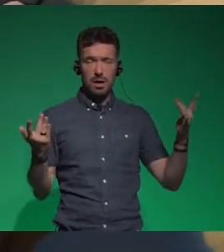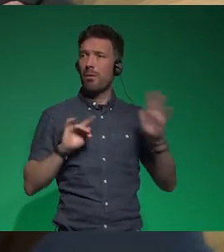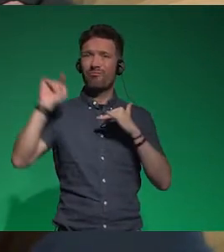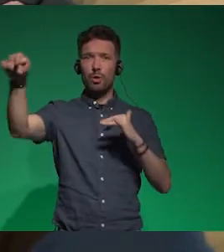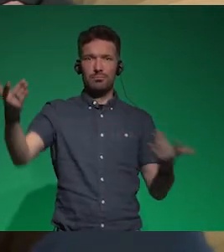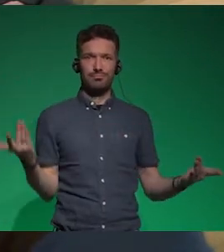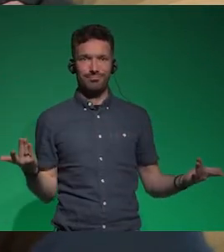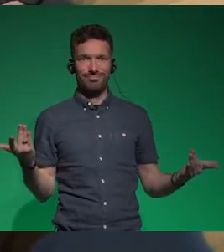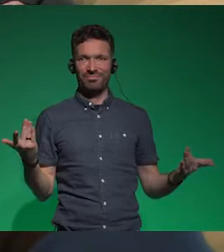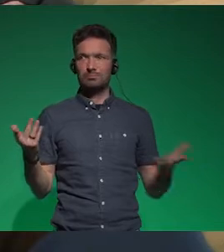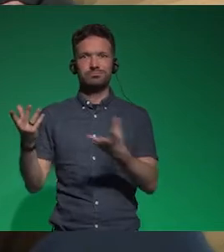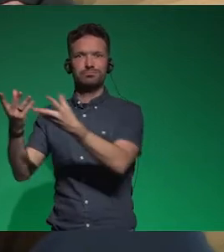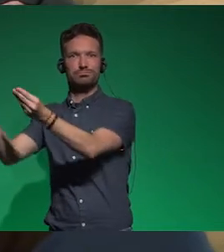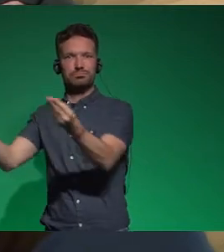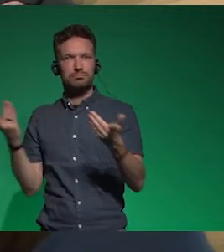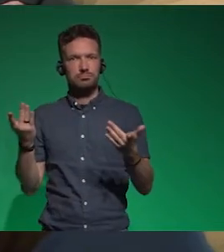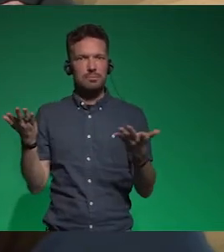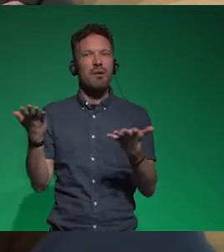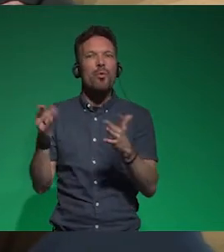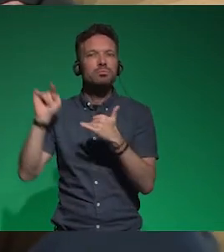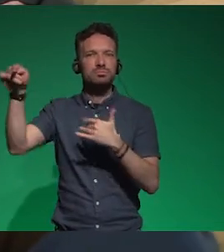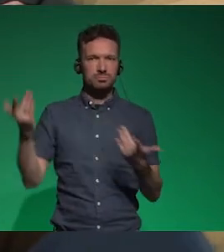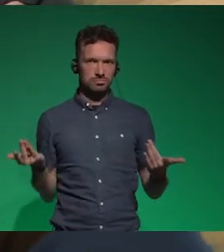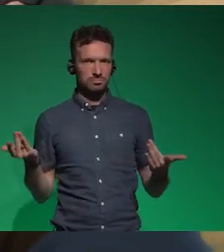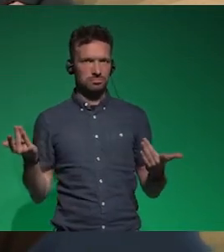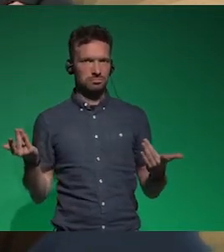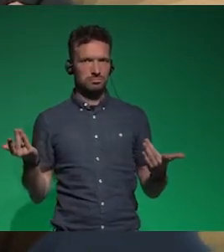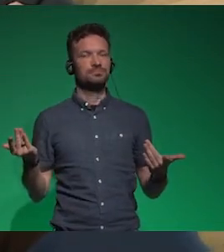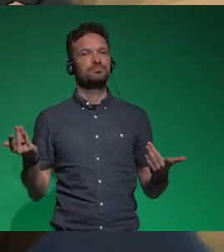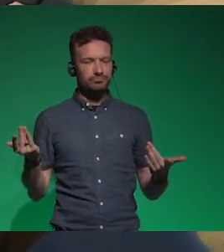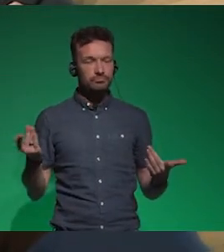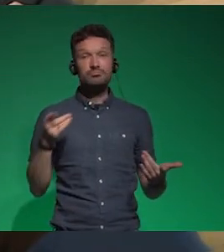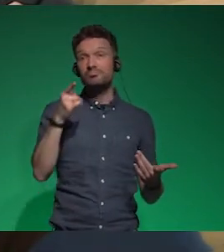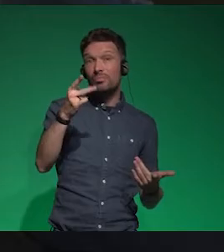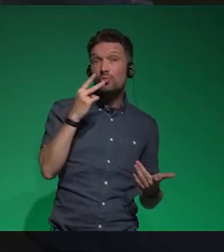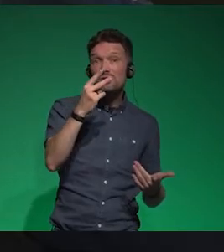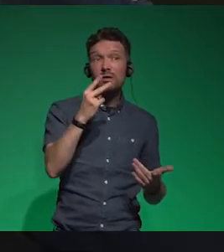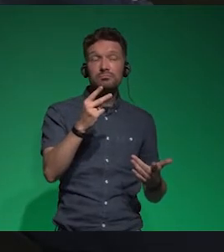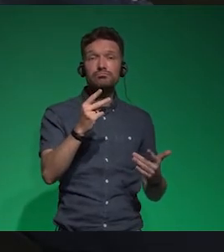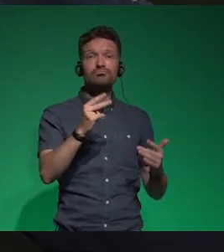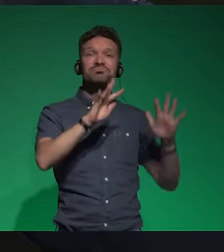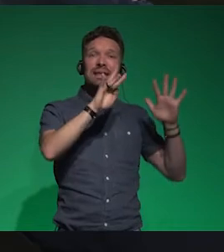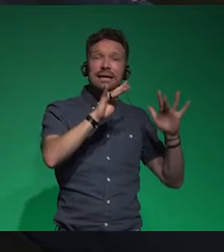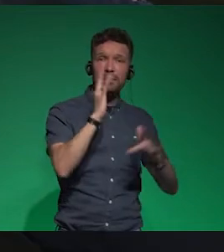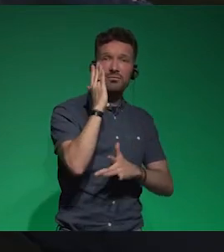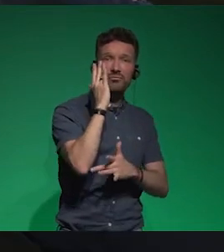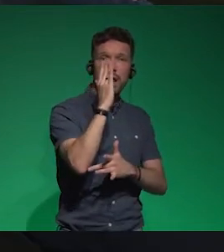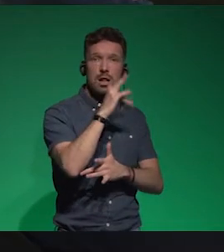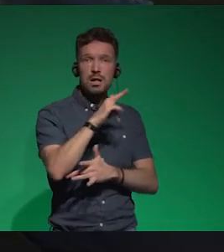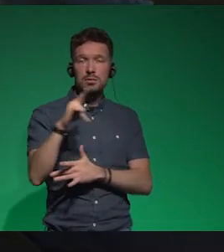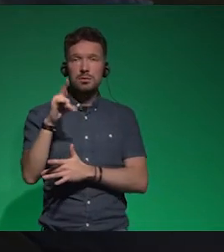a plantation with a rainforest, there's just more carbon being stored in the rainforest, and that means it's not in the